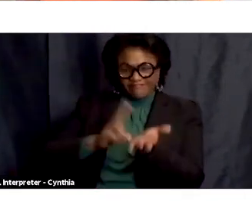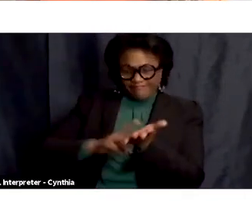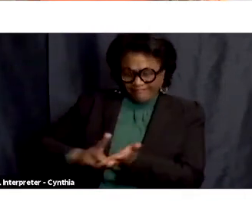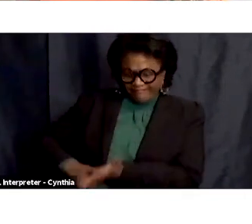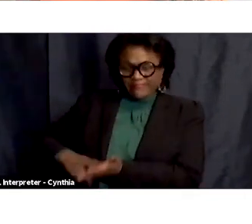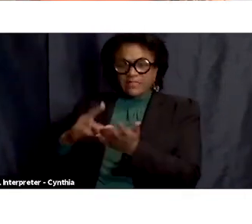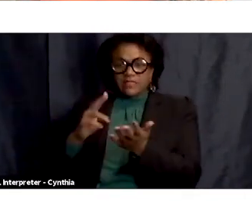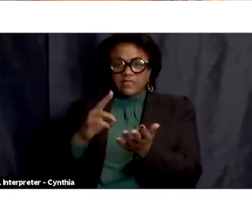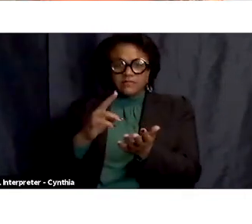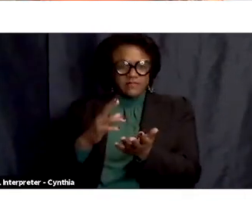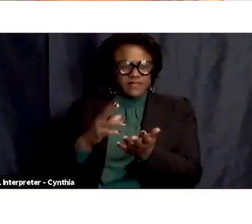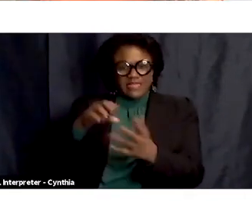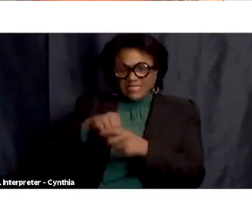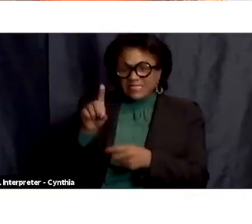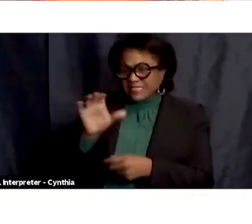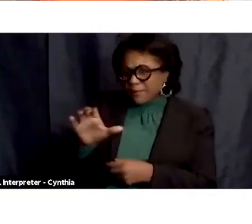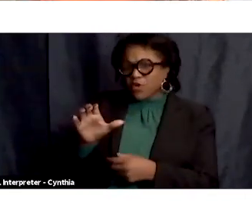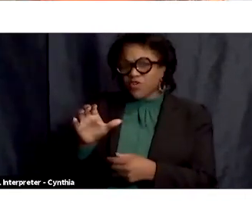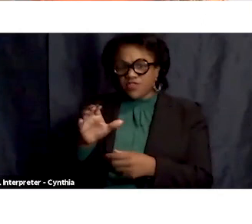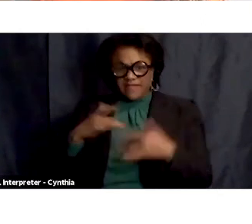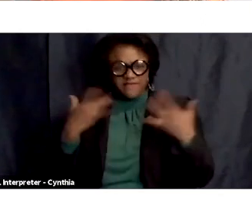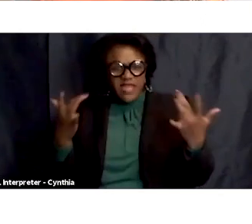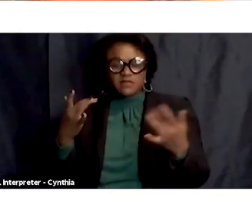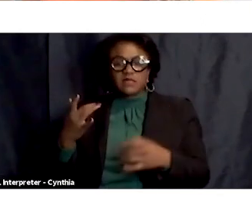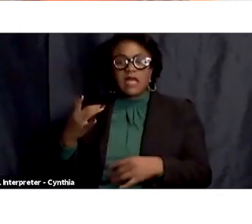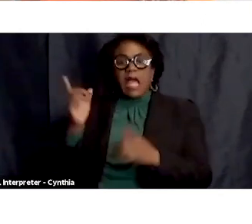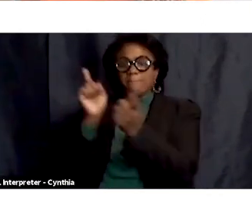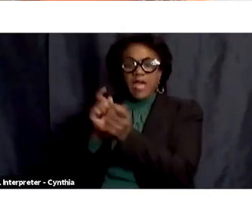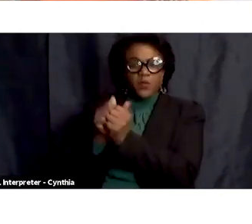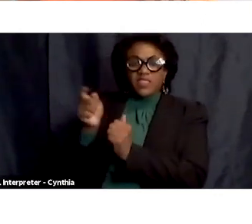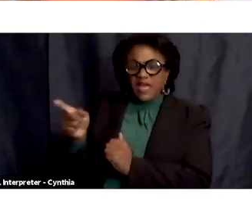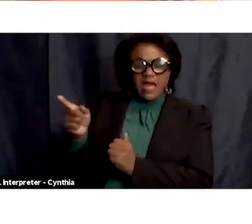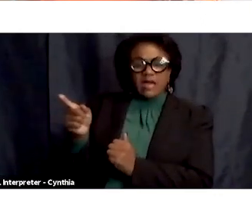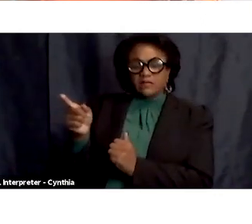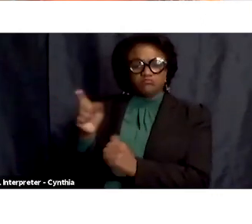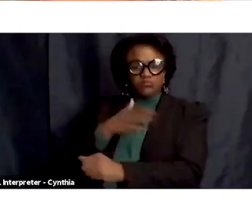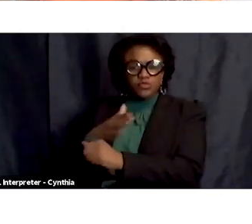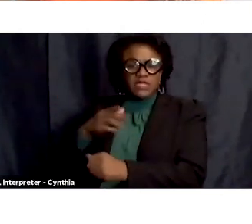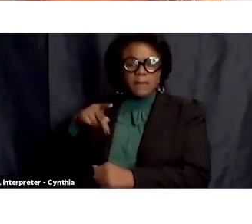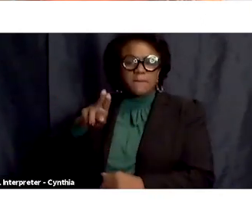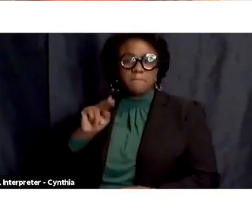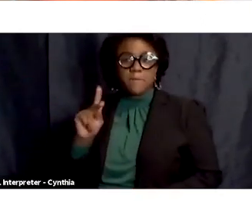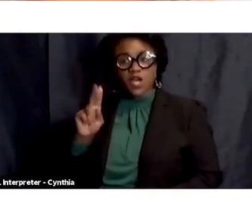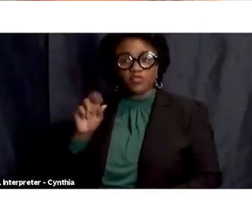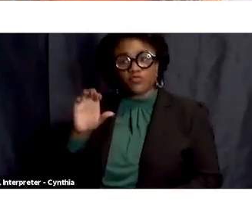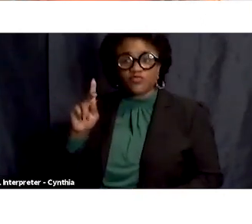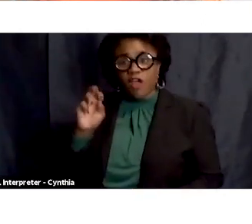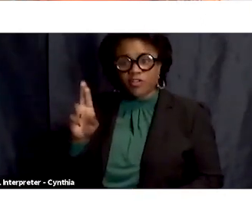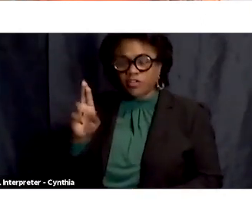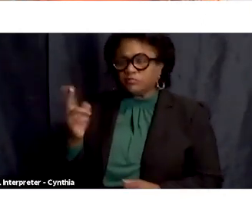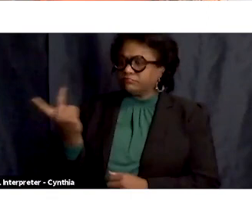was in December. I met up with this old punk rocker who had never voted before, but he was organizing it. And we started to